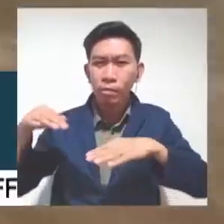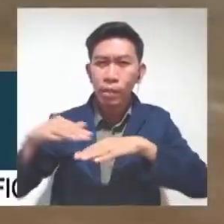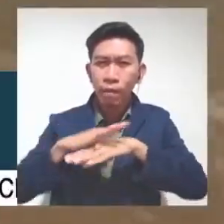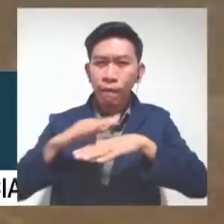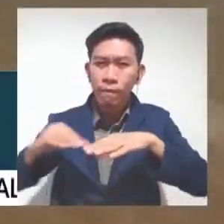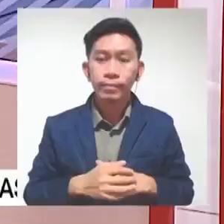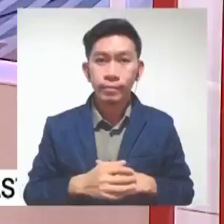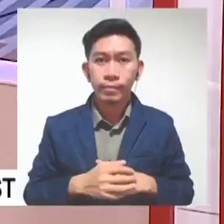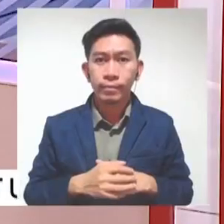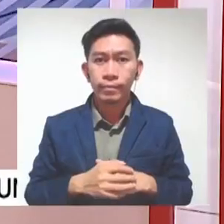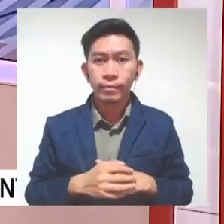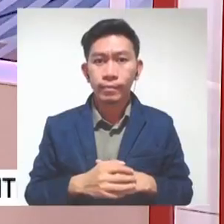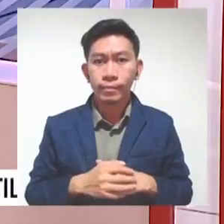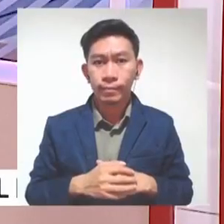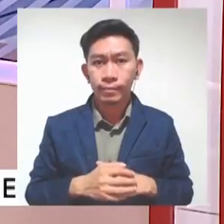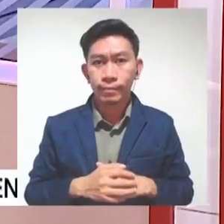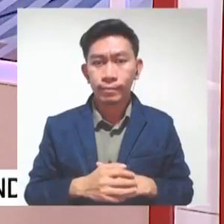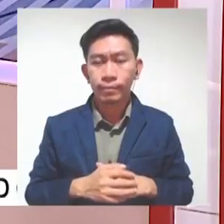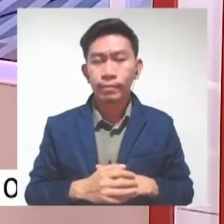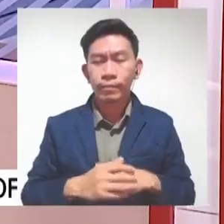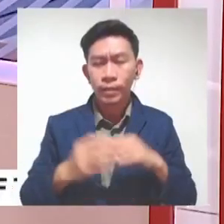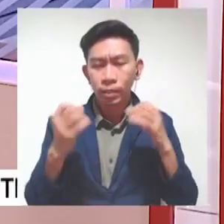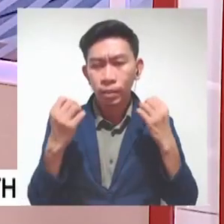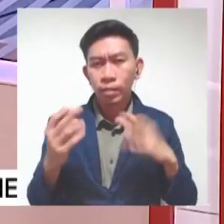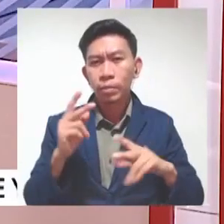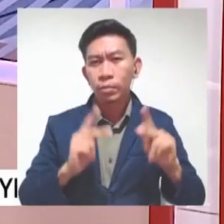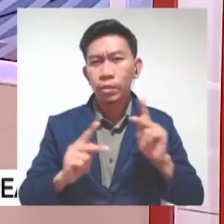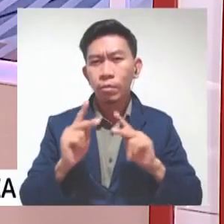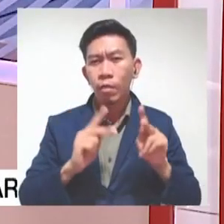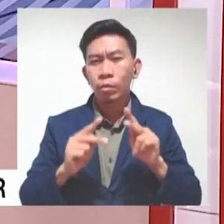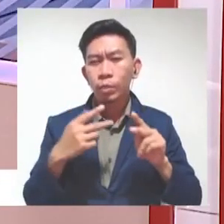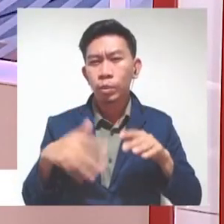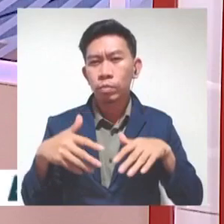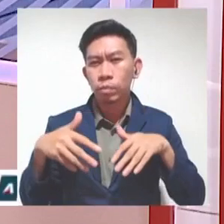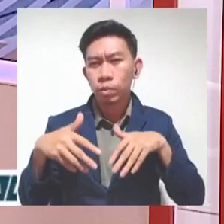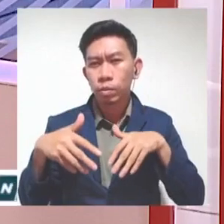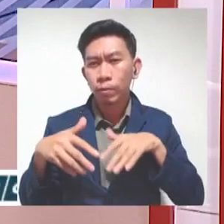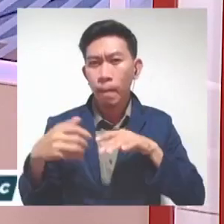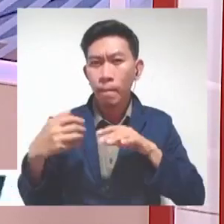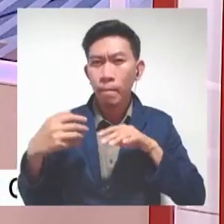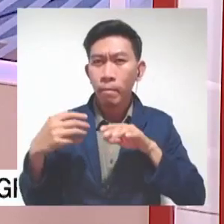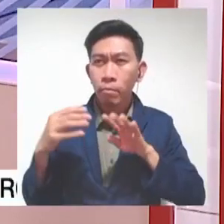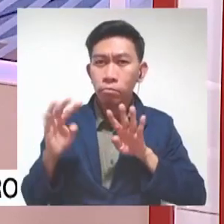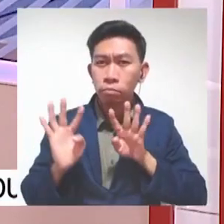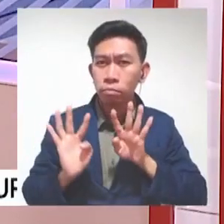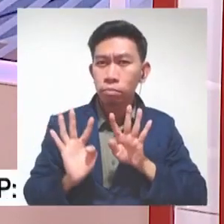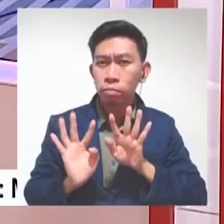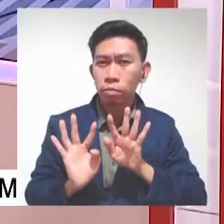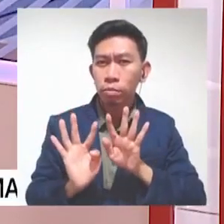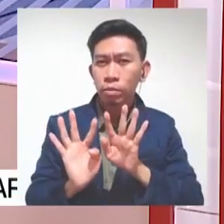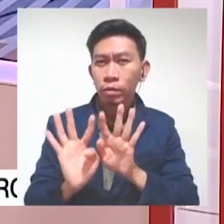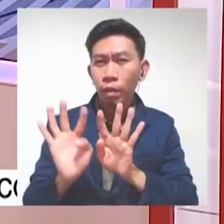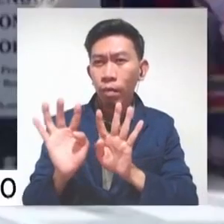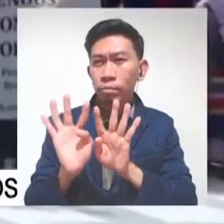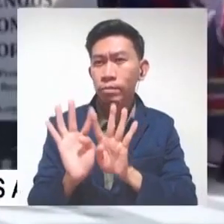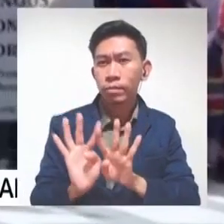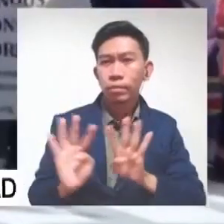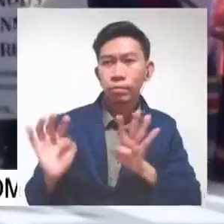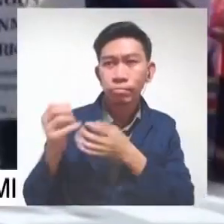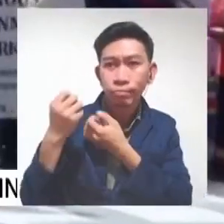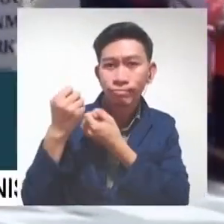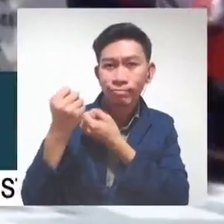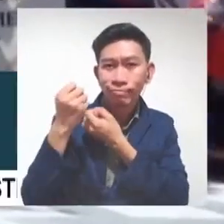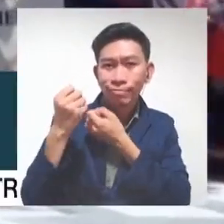graves. Tens of thousands of protesters kicked off Climate Week, filling the streets of Midtown Manhattan ahead of the UN General